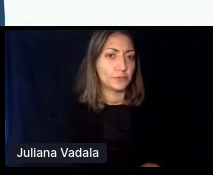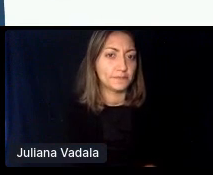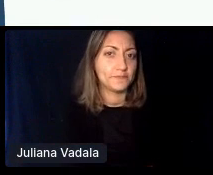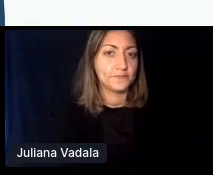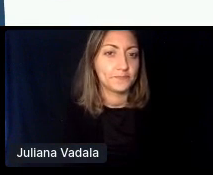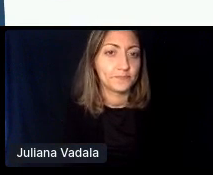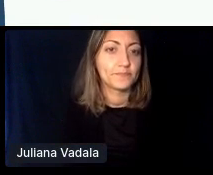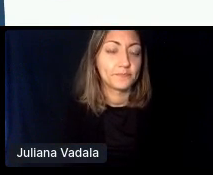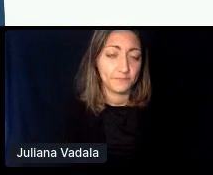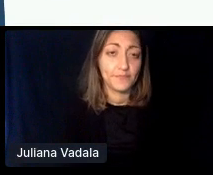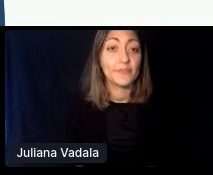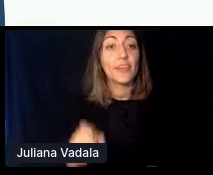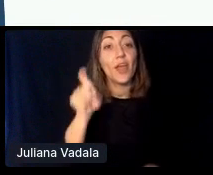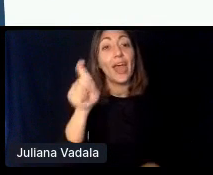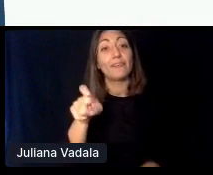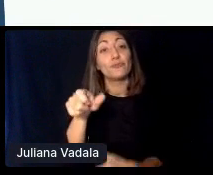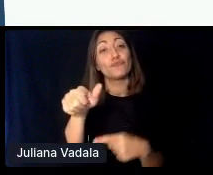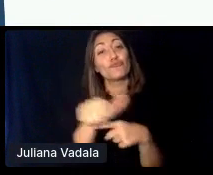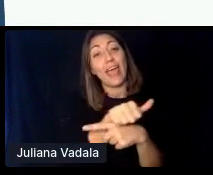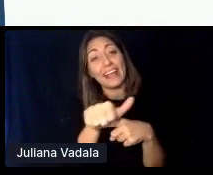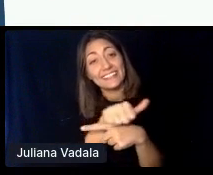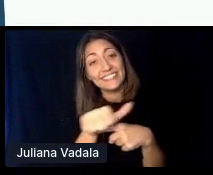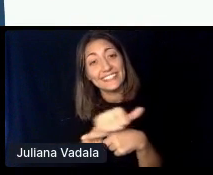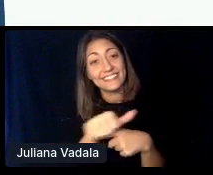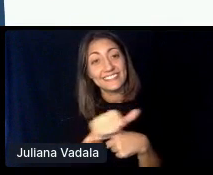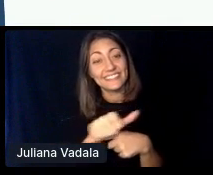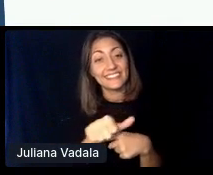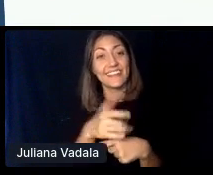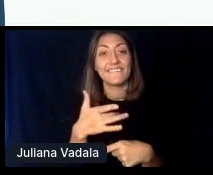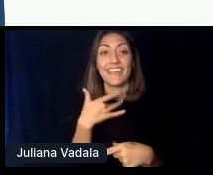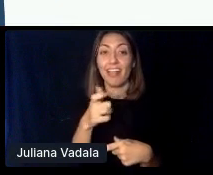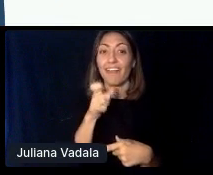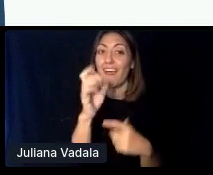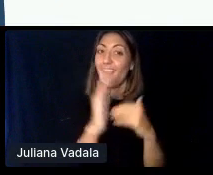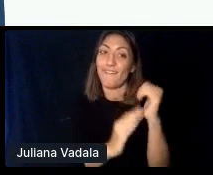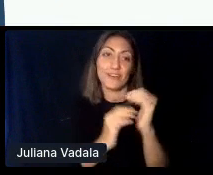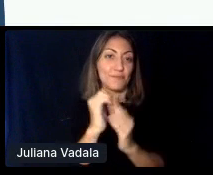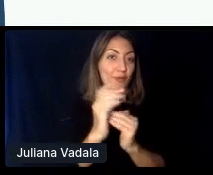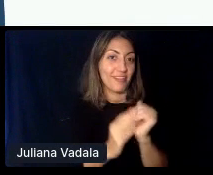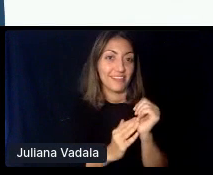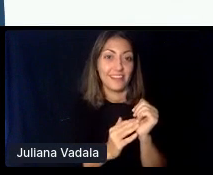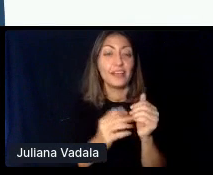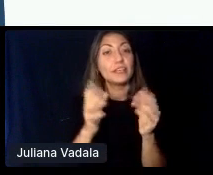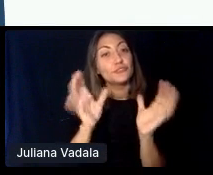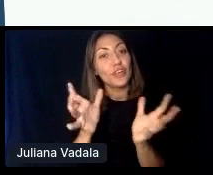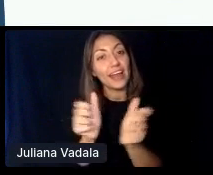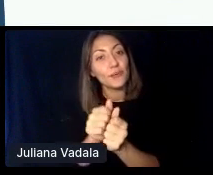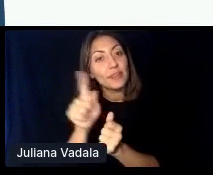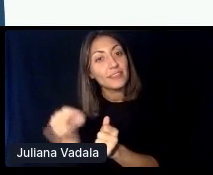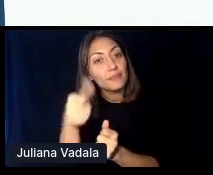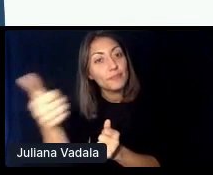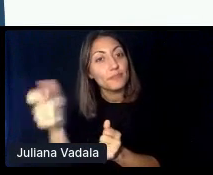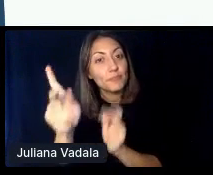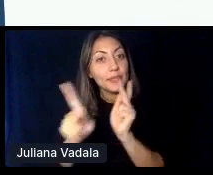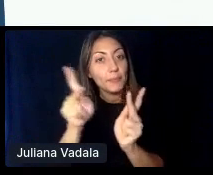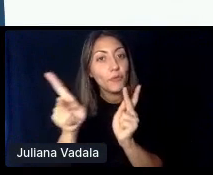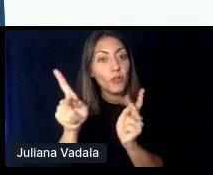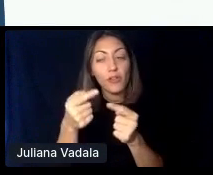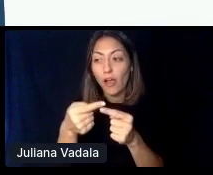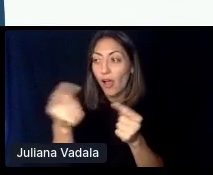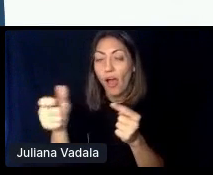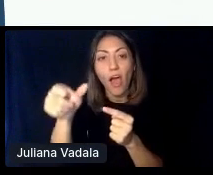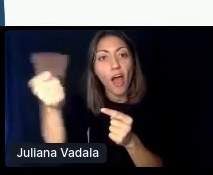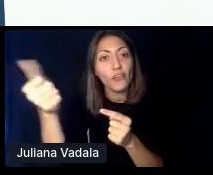difference is to do it often. Seek out inclusive community spaces where there are people who differ from